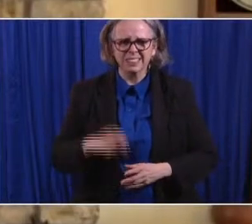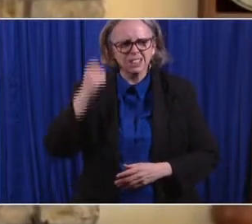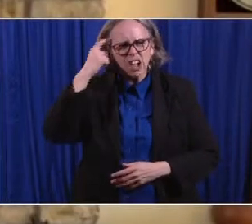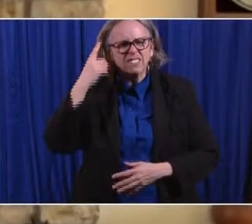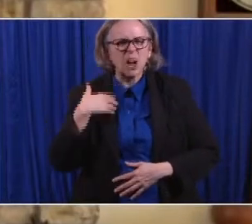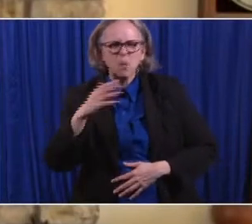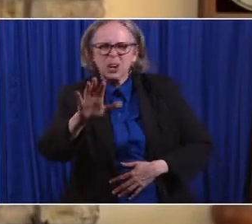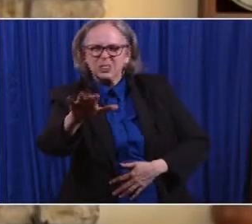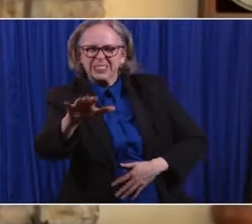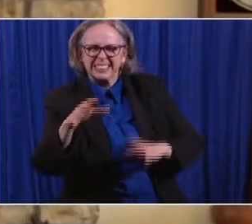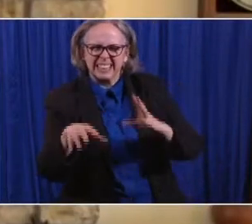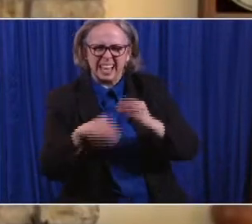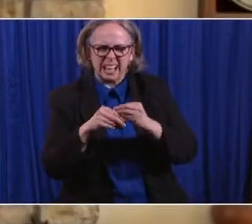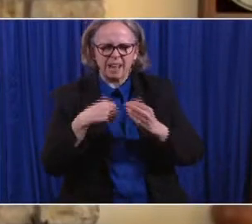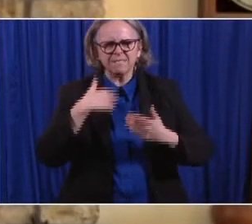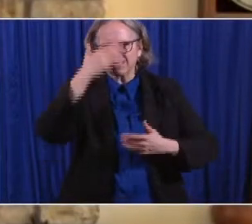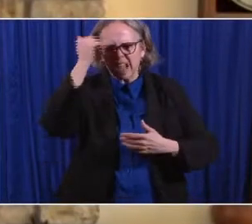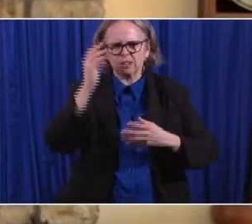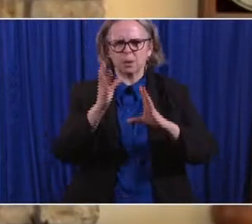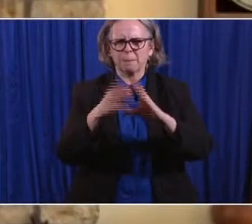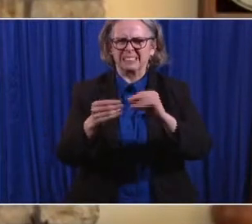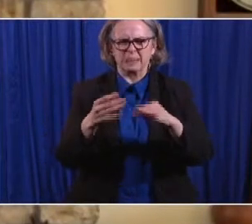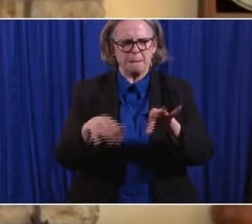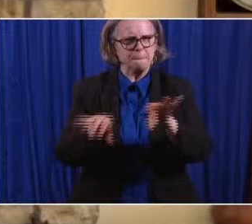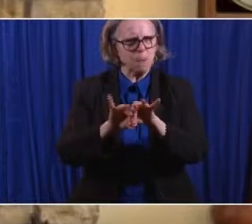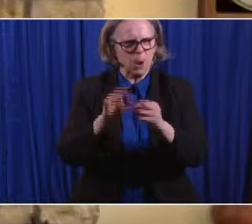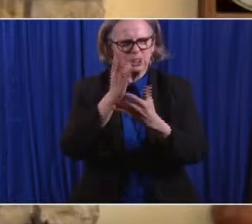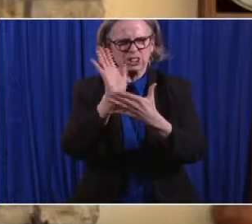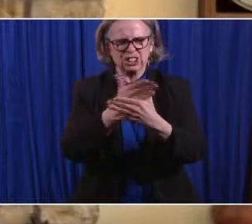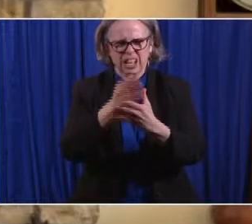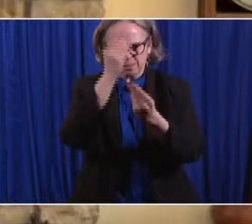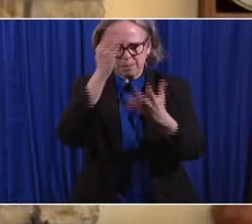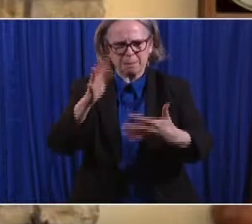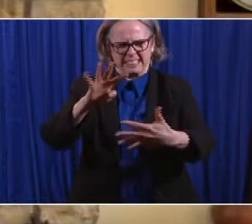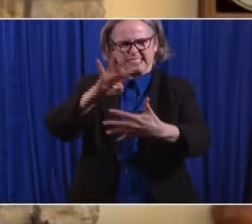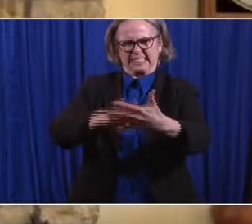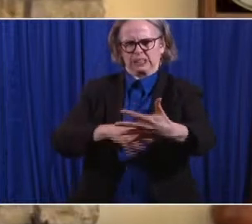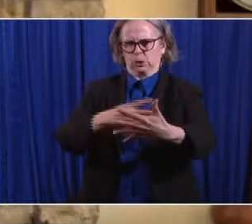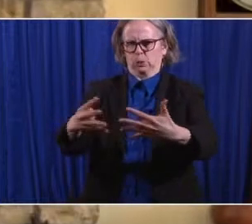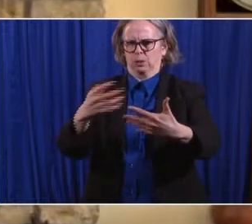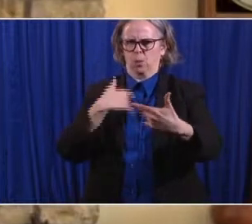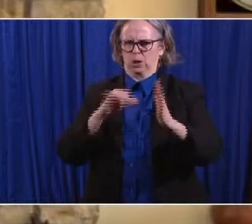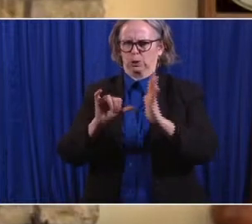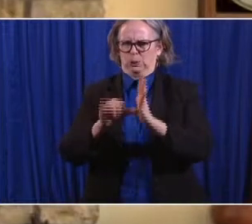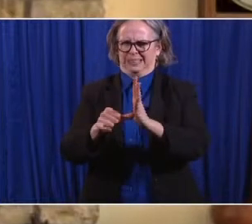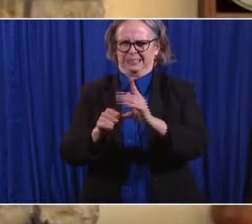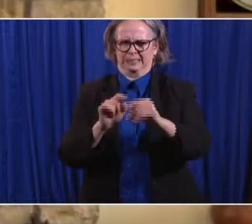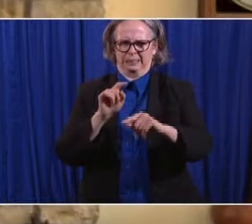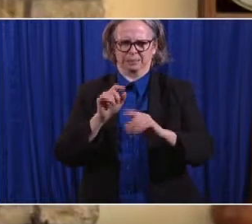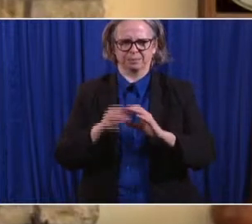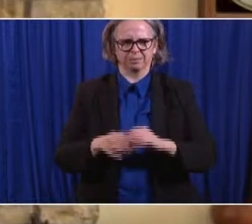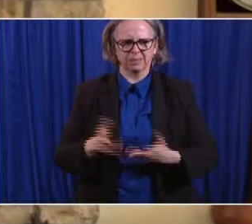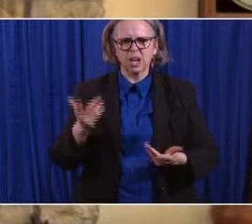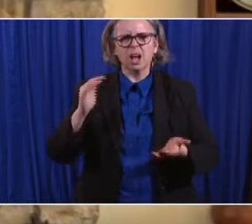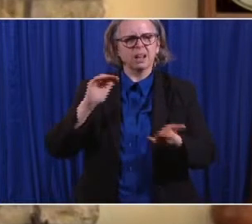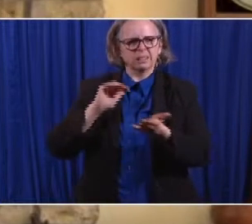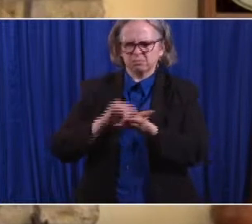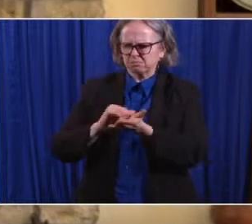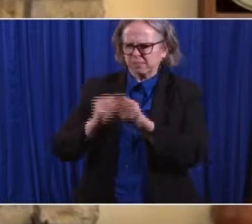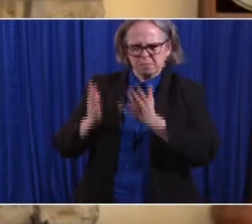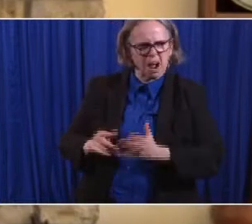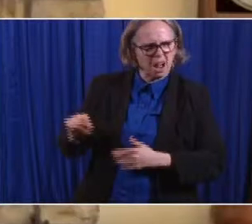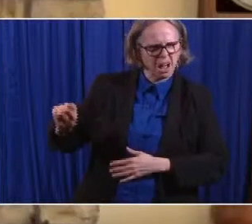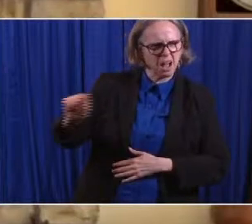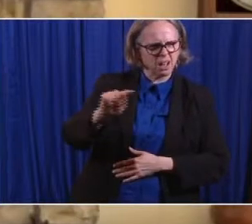I think is important for scheduling. So not just for the providers, but for everyone out there who's going to try to get